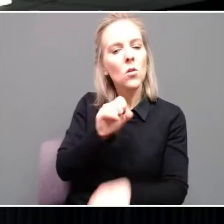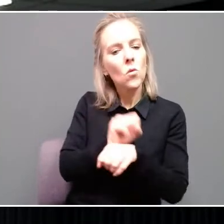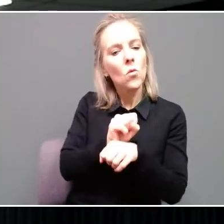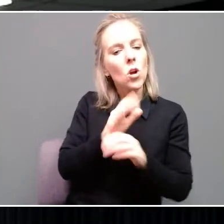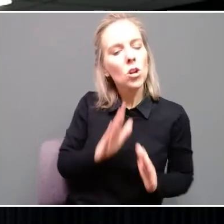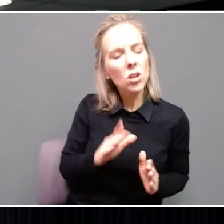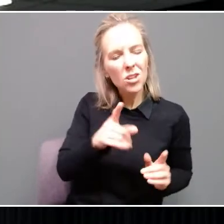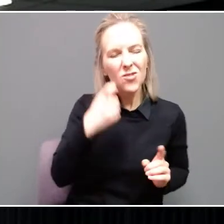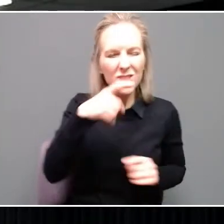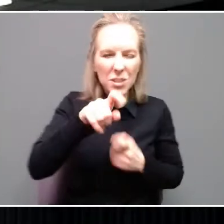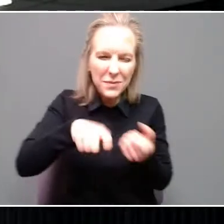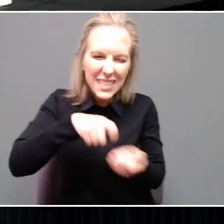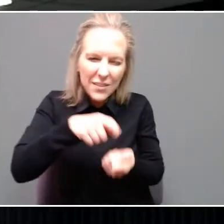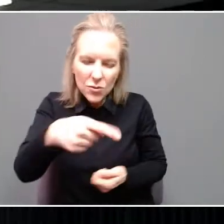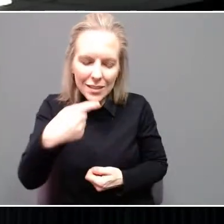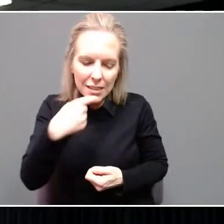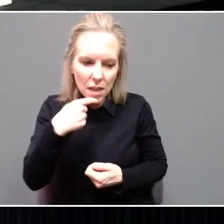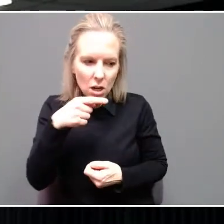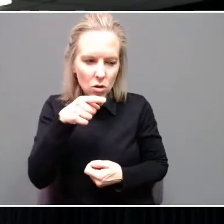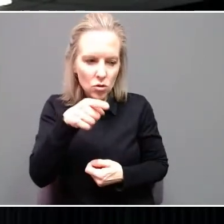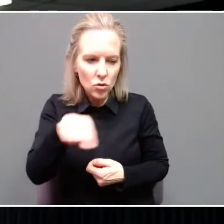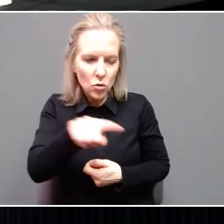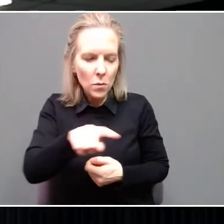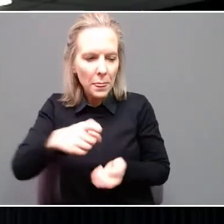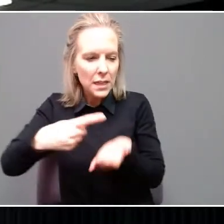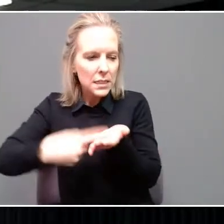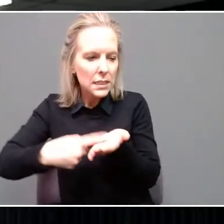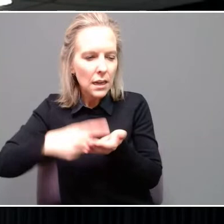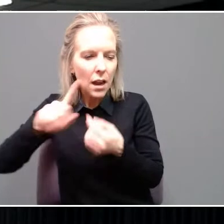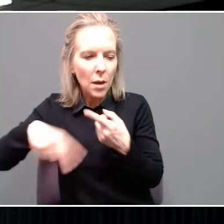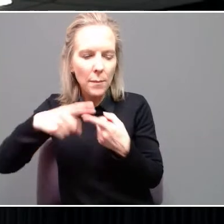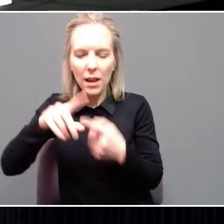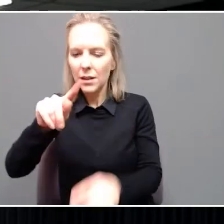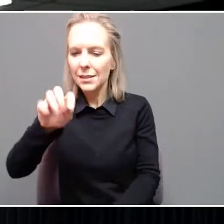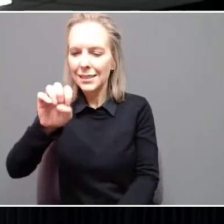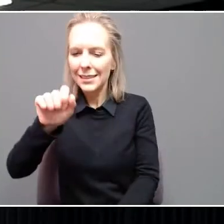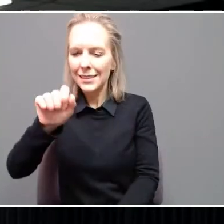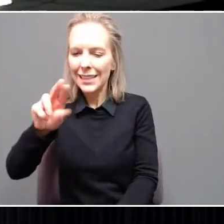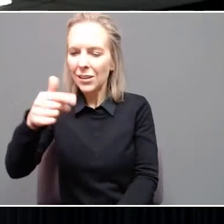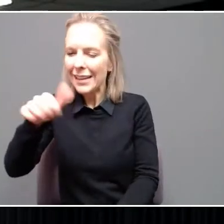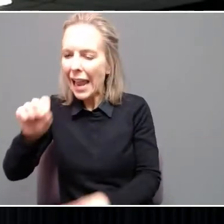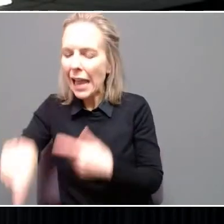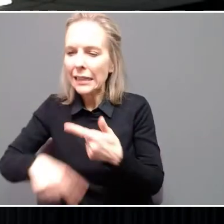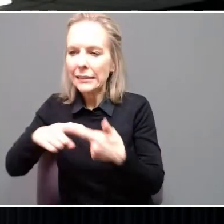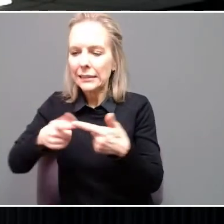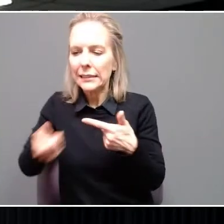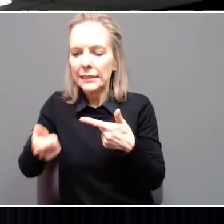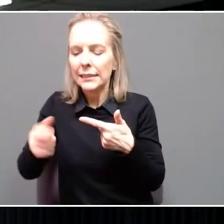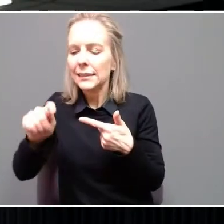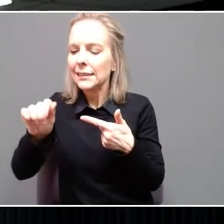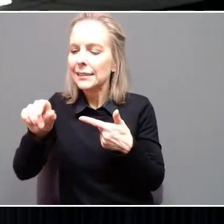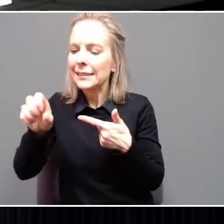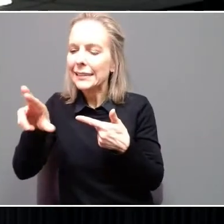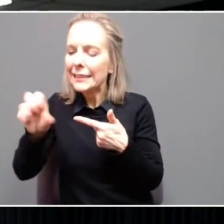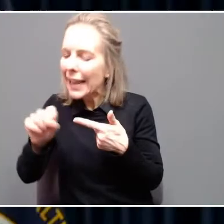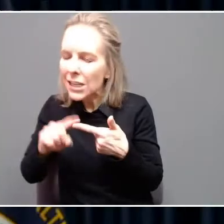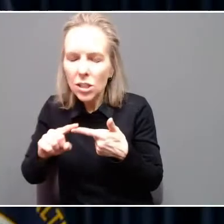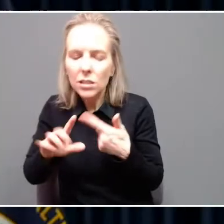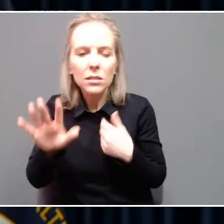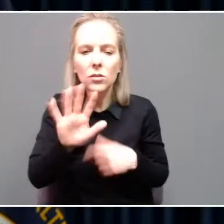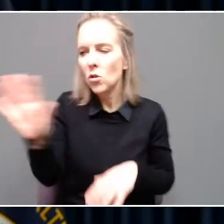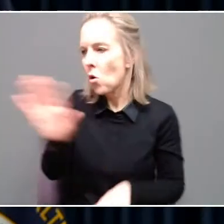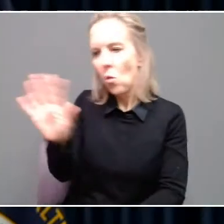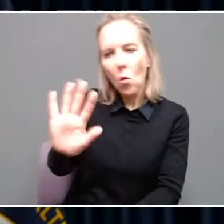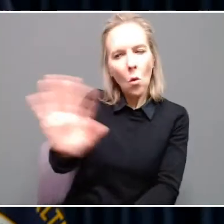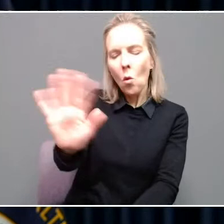it was you, among others, who were talking about tear gas and tasers. The kids are going to see this soon enough, so you don't really need No to one keep has it a ever, secret whoa, whoa, from them. no